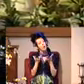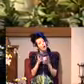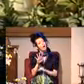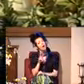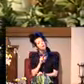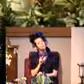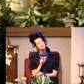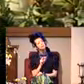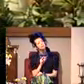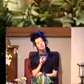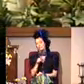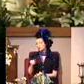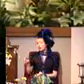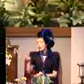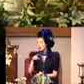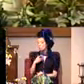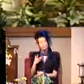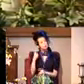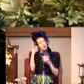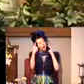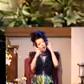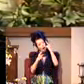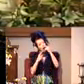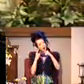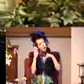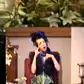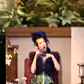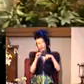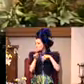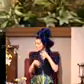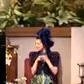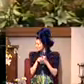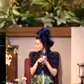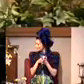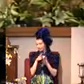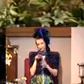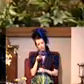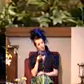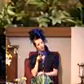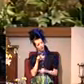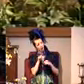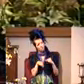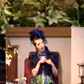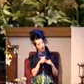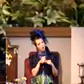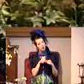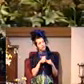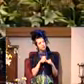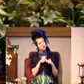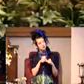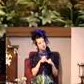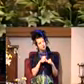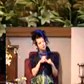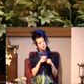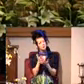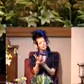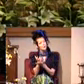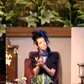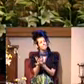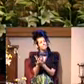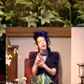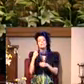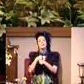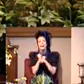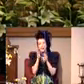word. They wondered what he meant about a maker's